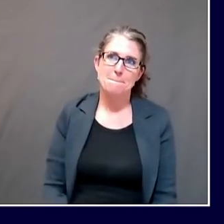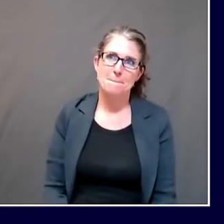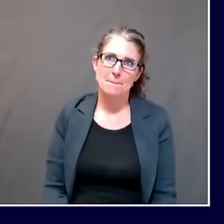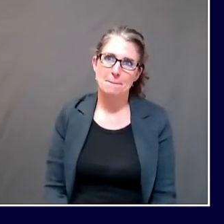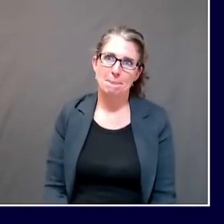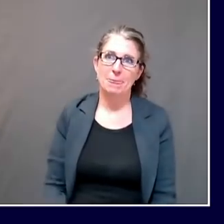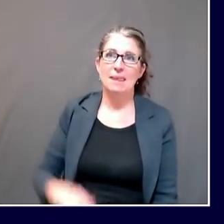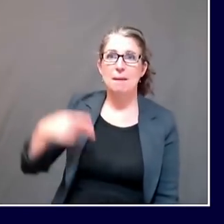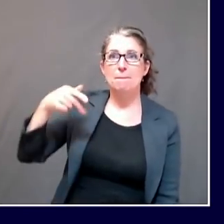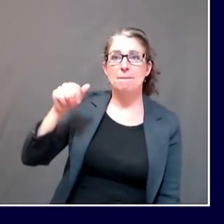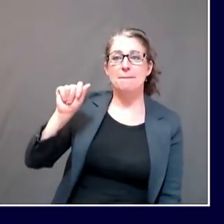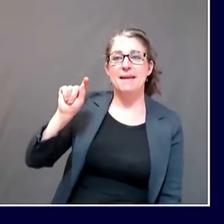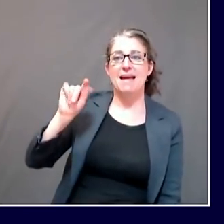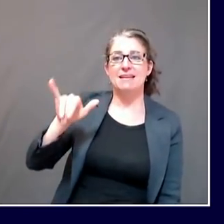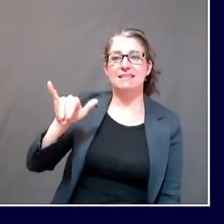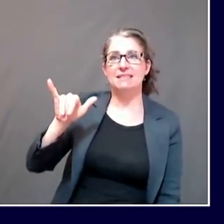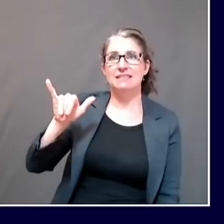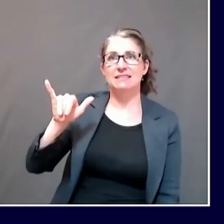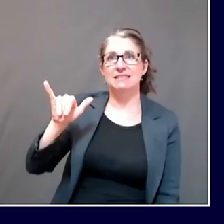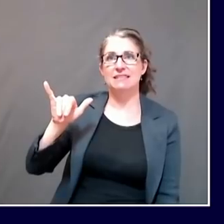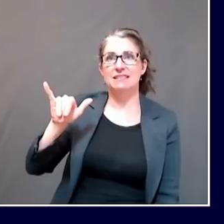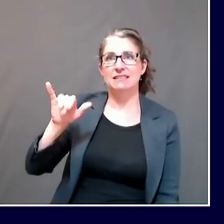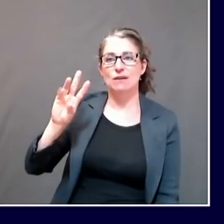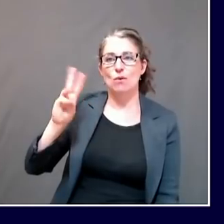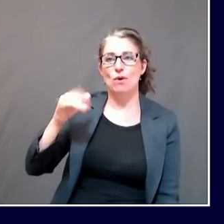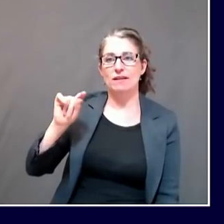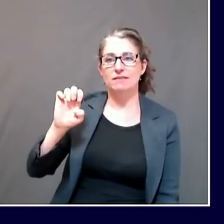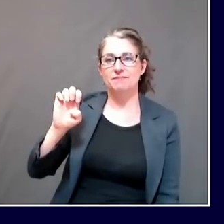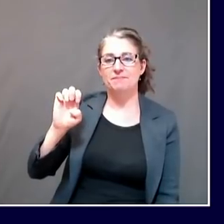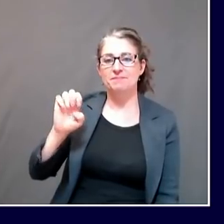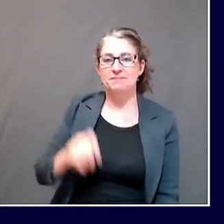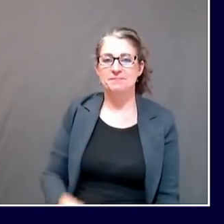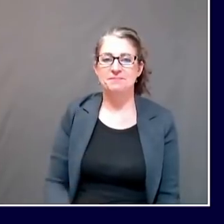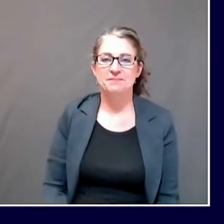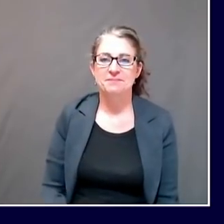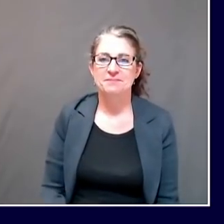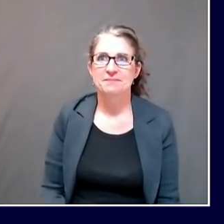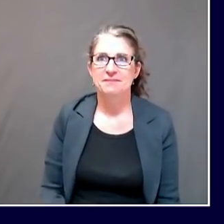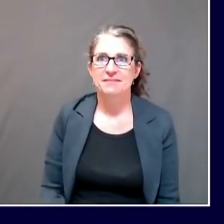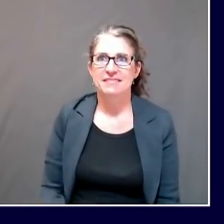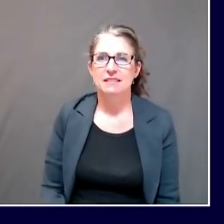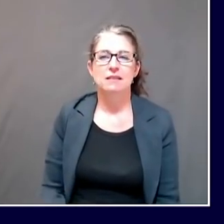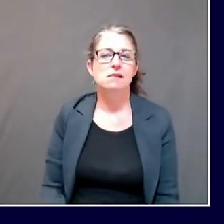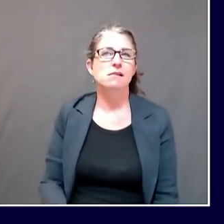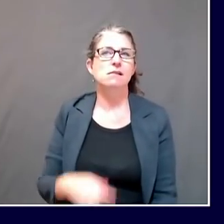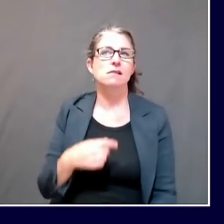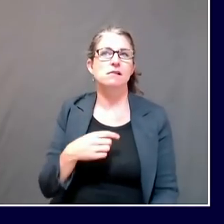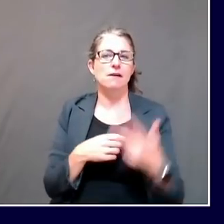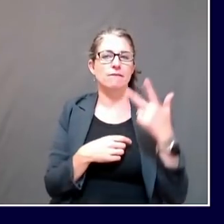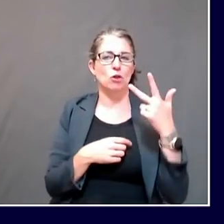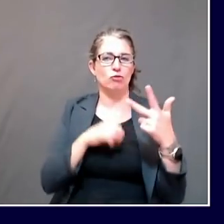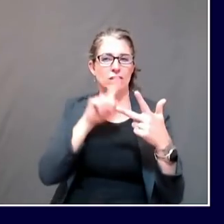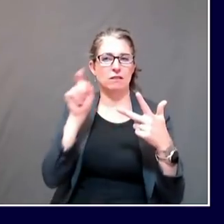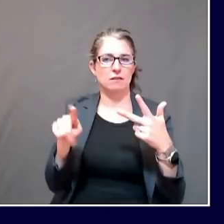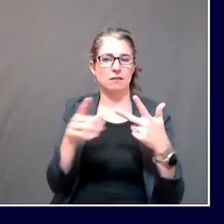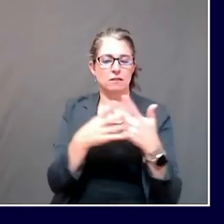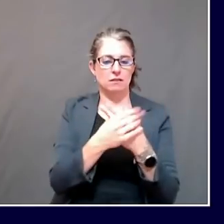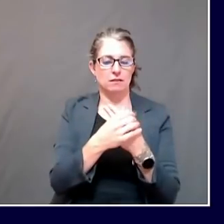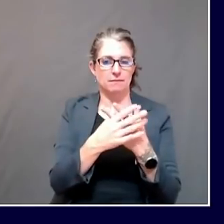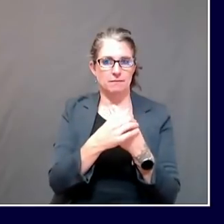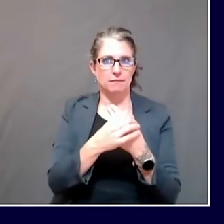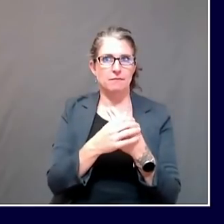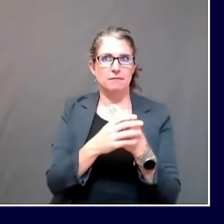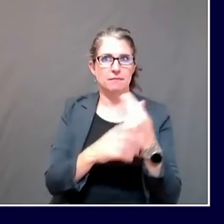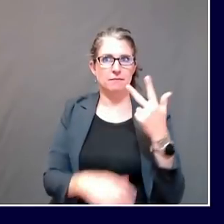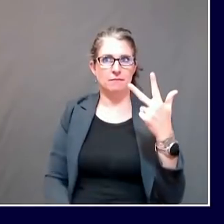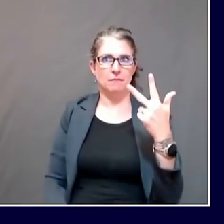Thank you, Dr. Shah. I've got a question about 3 cases of COVID-19 at RSU 56 in Dixfield. Is the CDC investigating